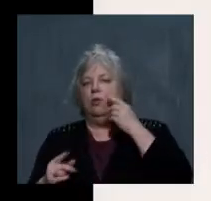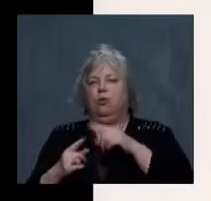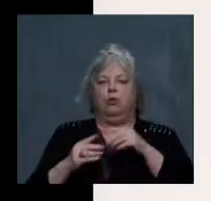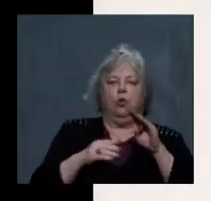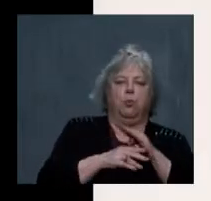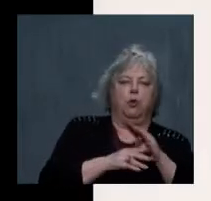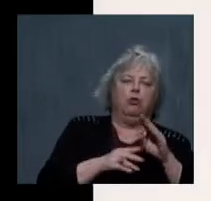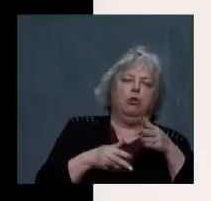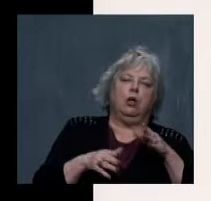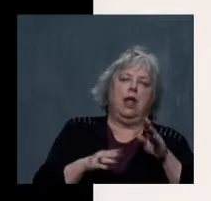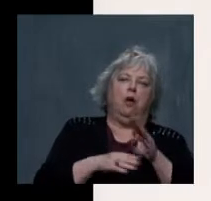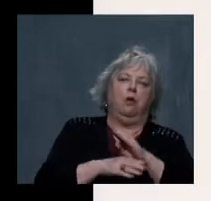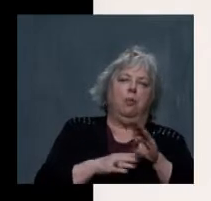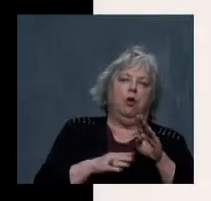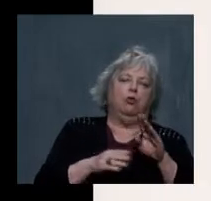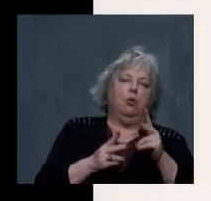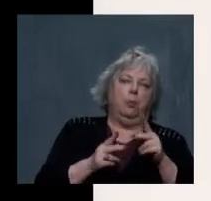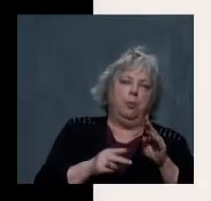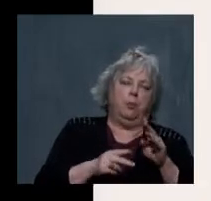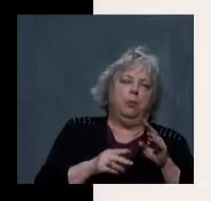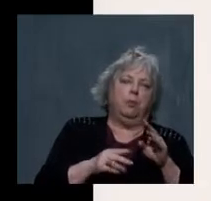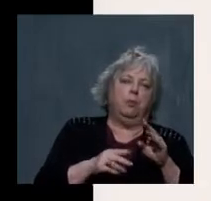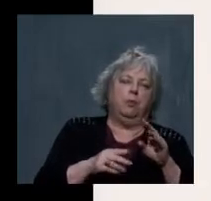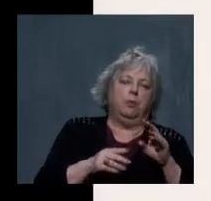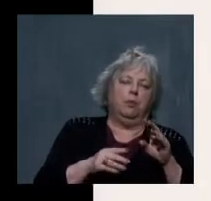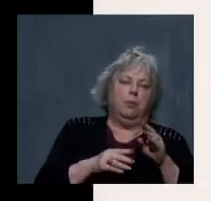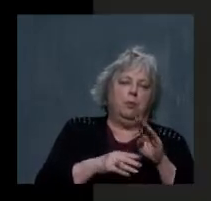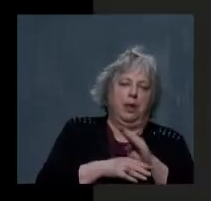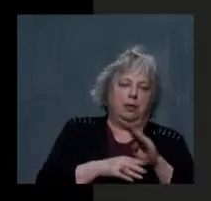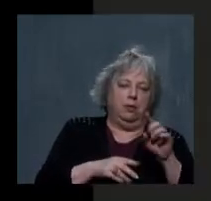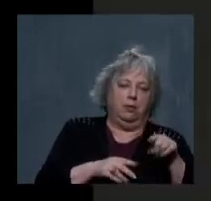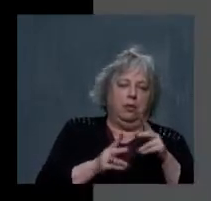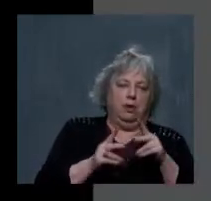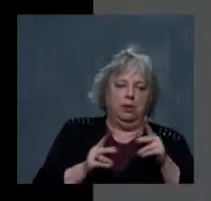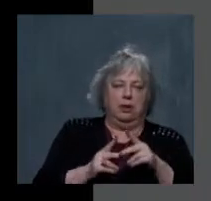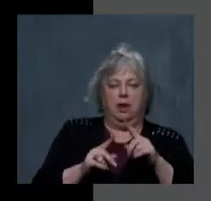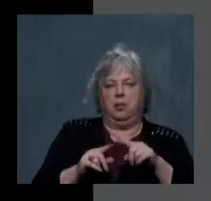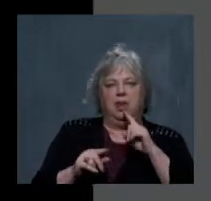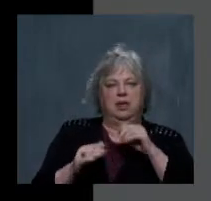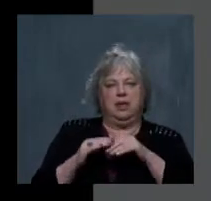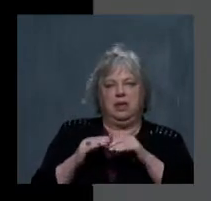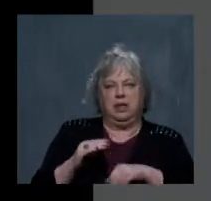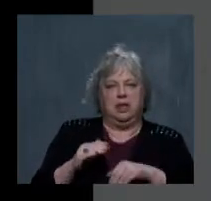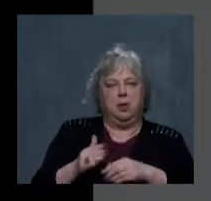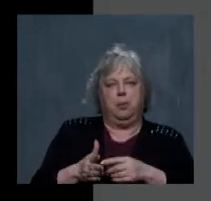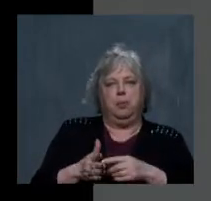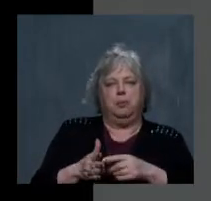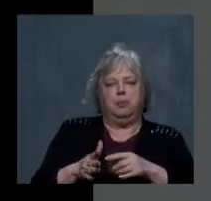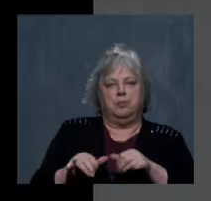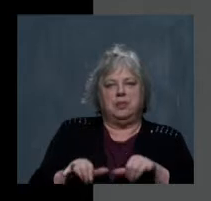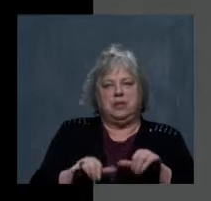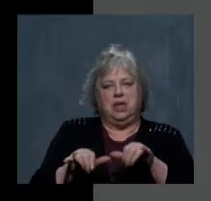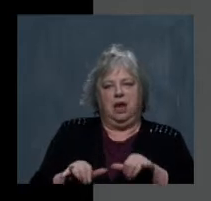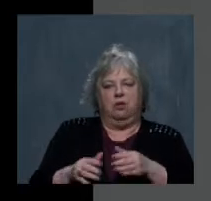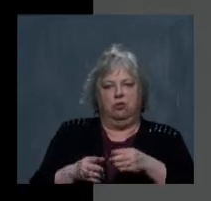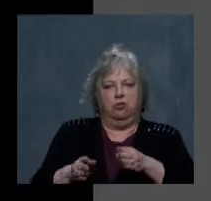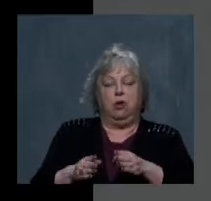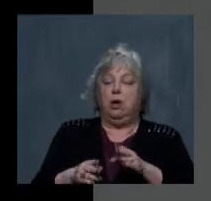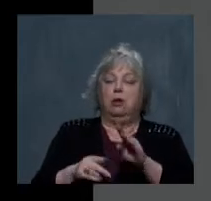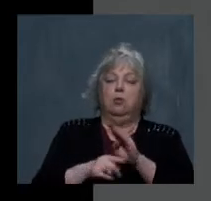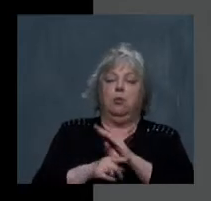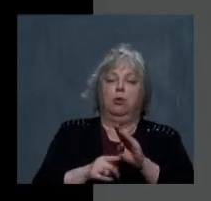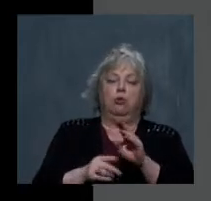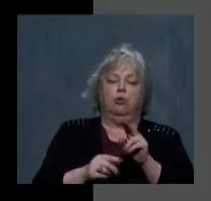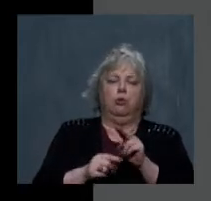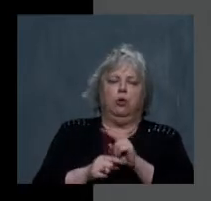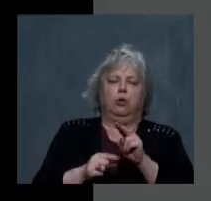for commercial business on the site. The site is located at the end of a substandard street and is within a residential area. The commercial uses in this area are